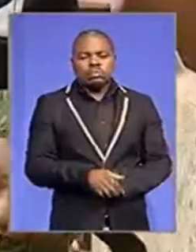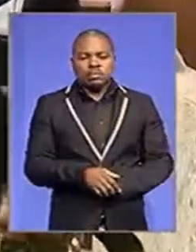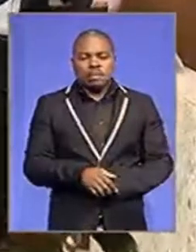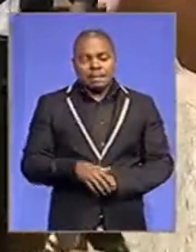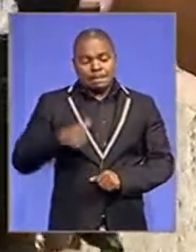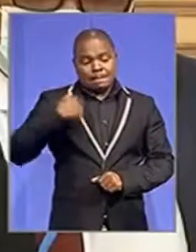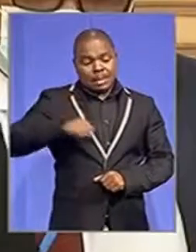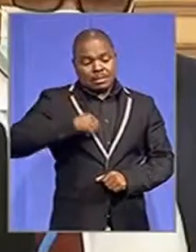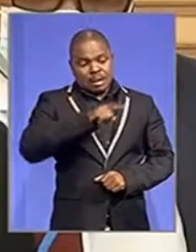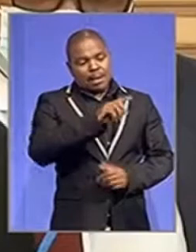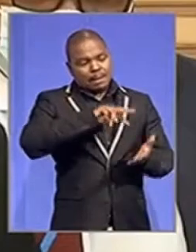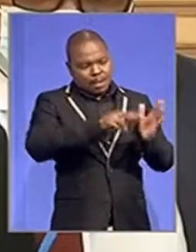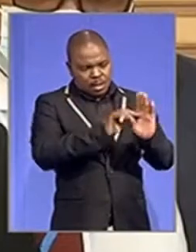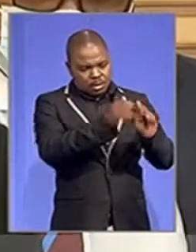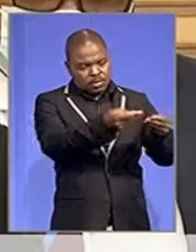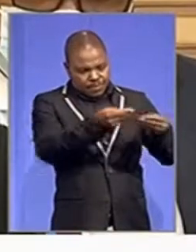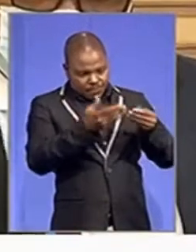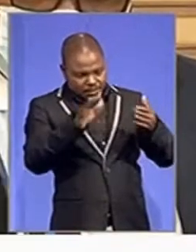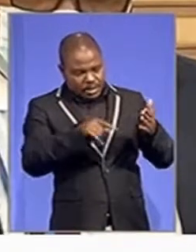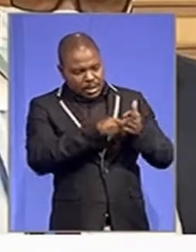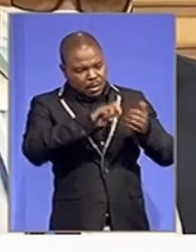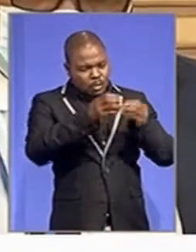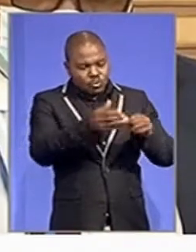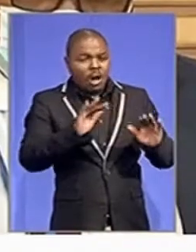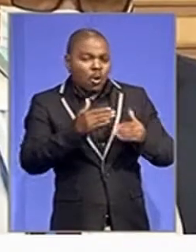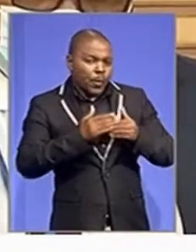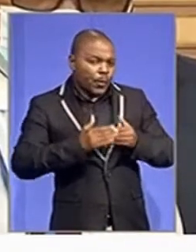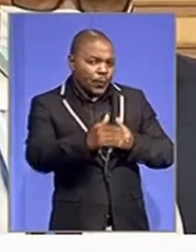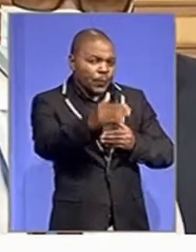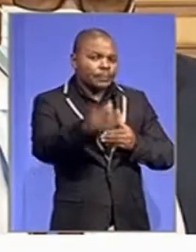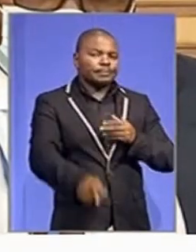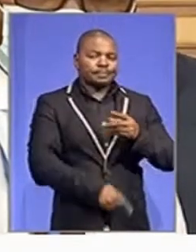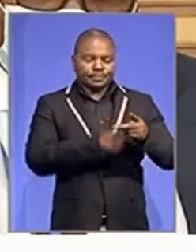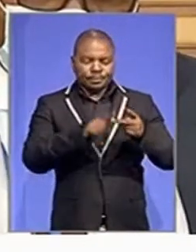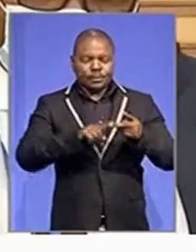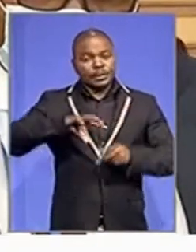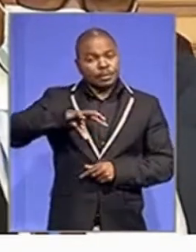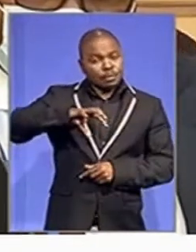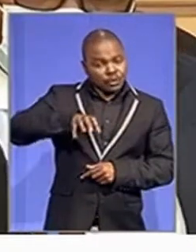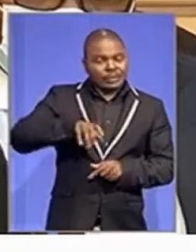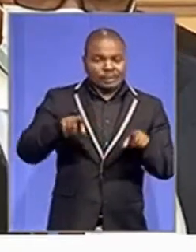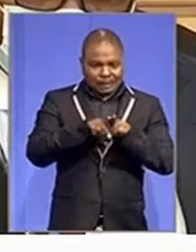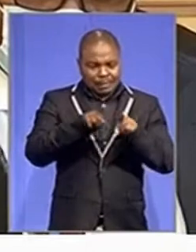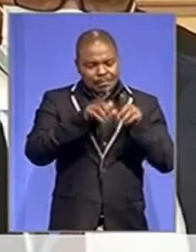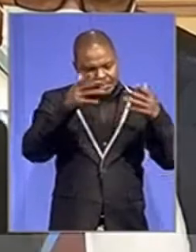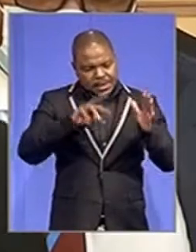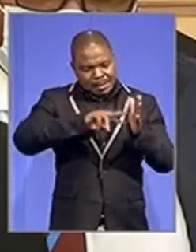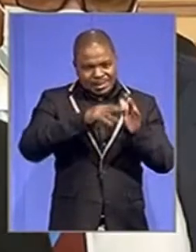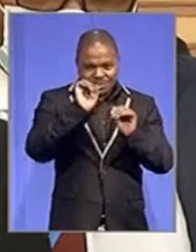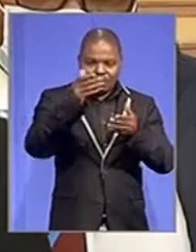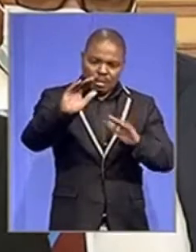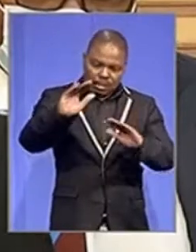some plans on how best they want to address the problem. The province also gave us a